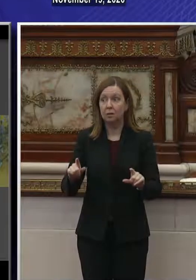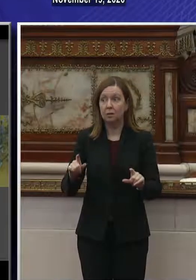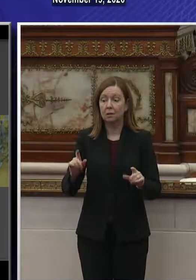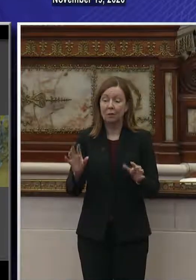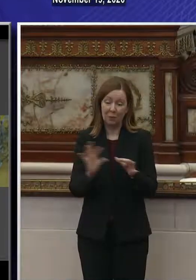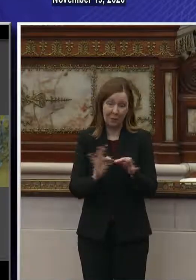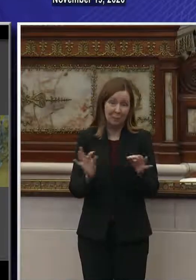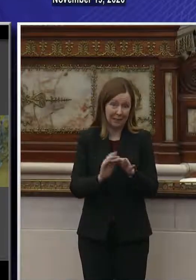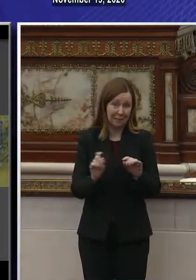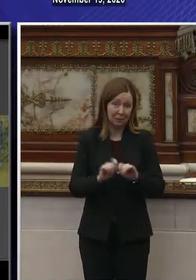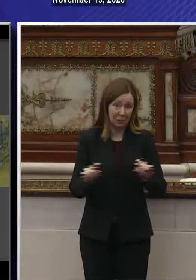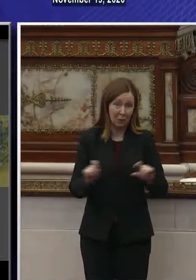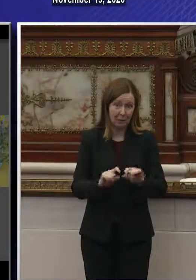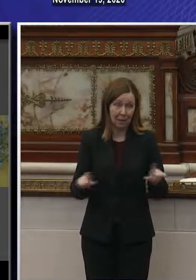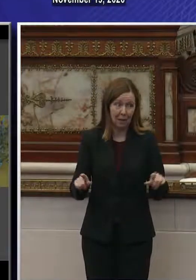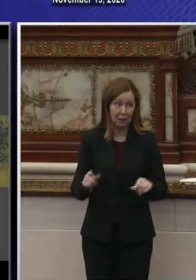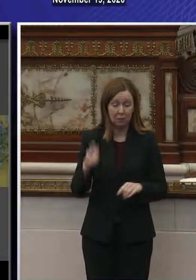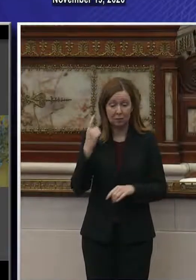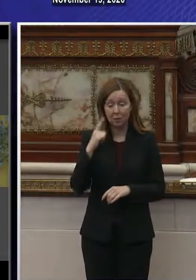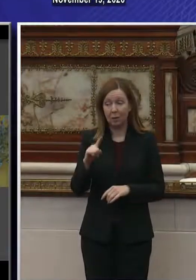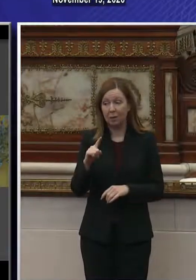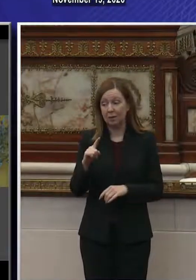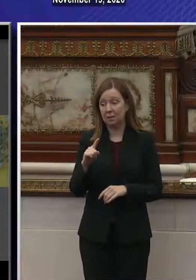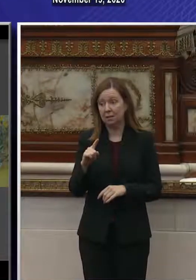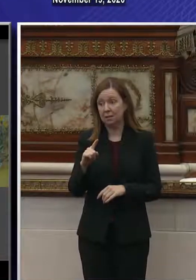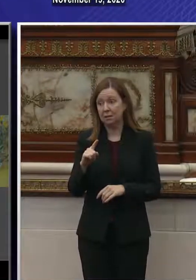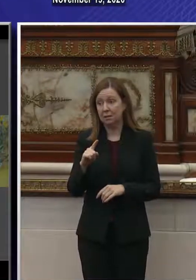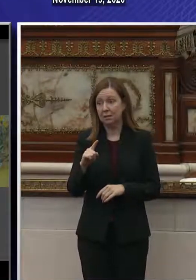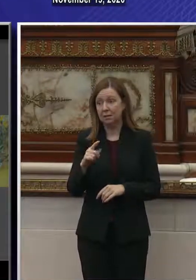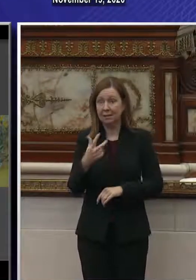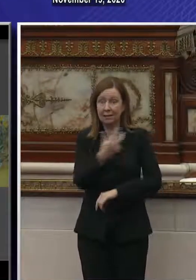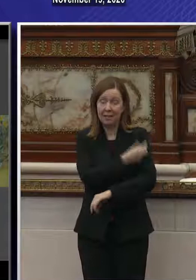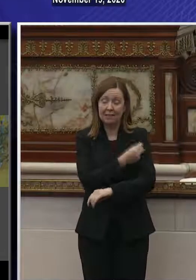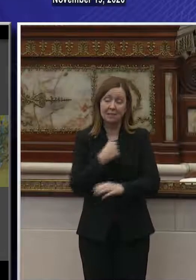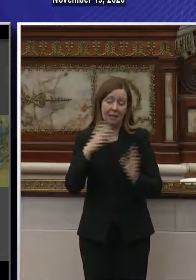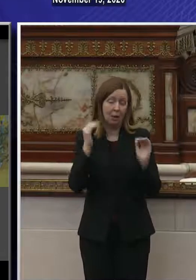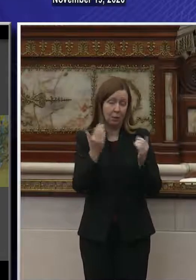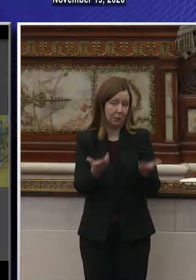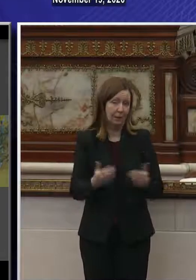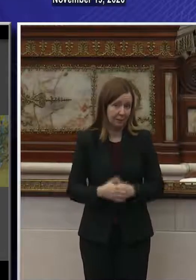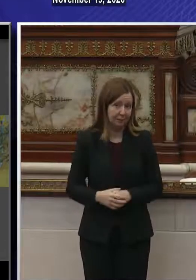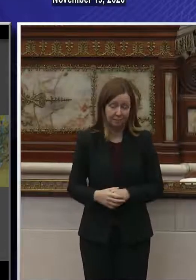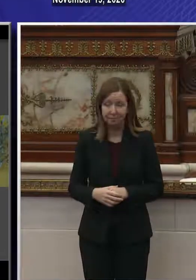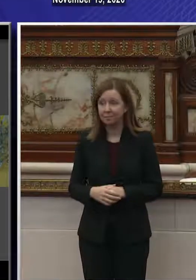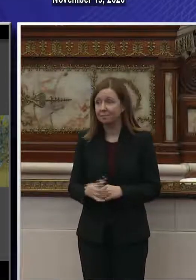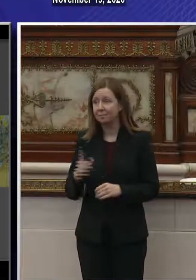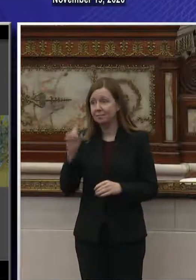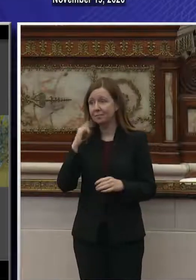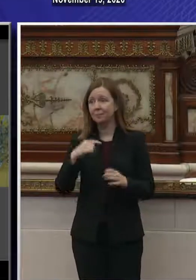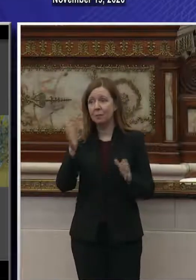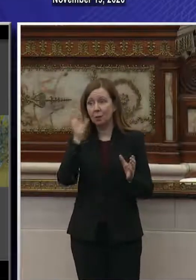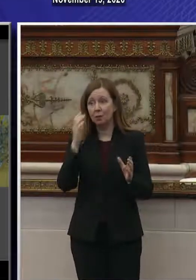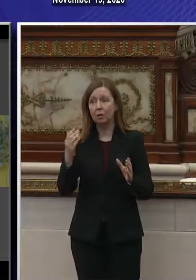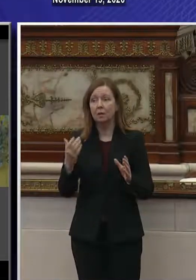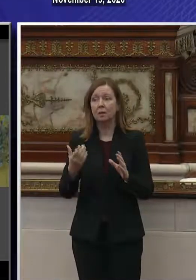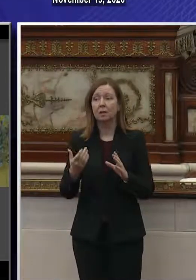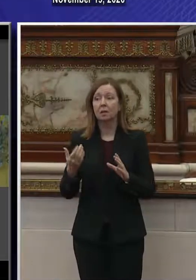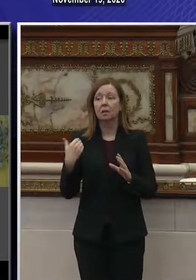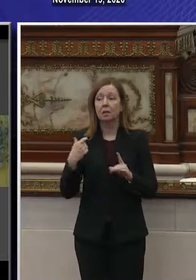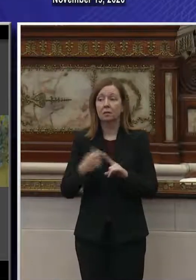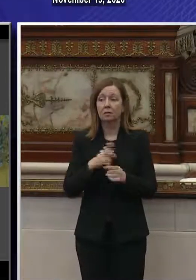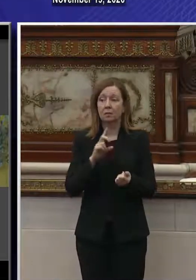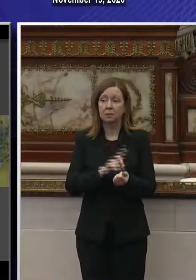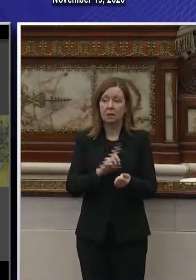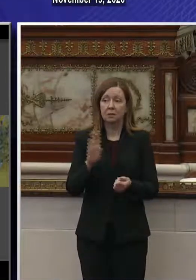messaging rolls out on the vaccination front. I think we heard a little bit earlier from Dr.